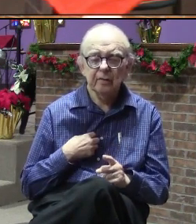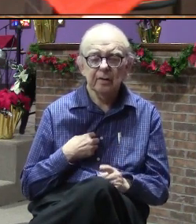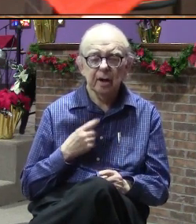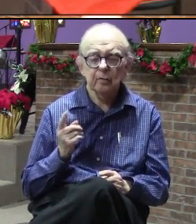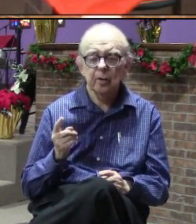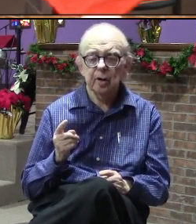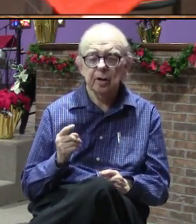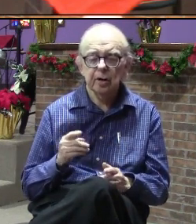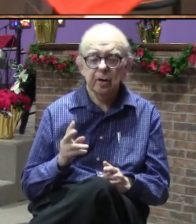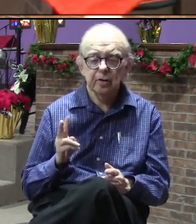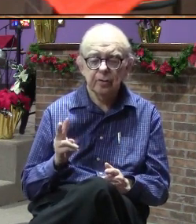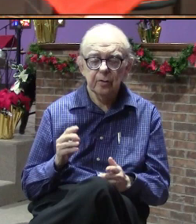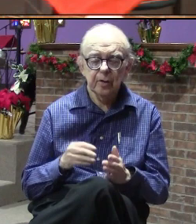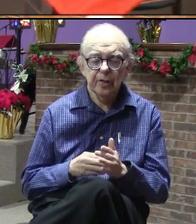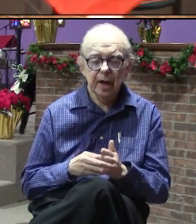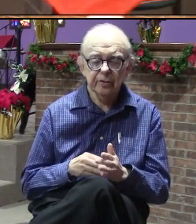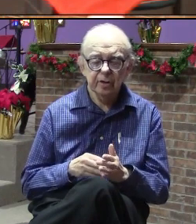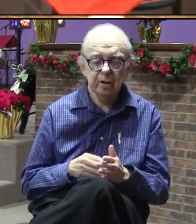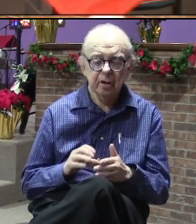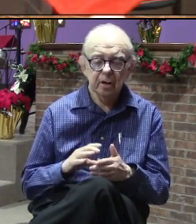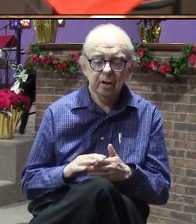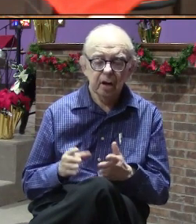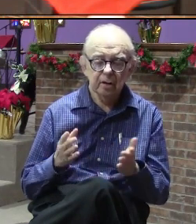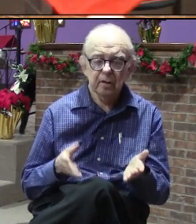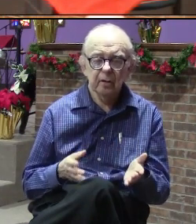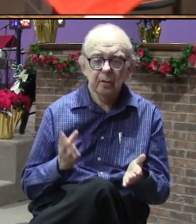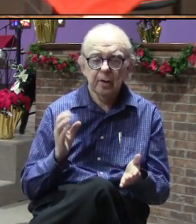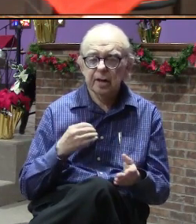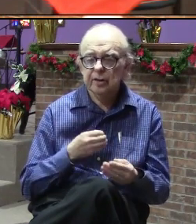left. We had to do it with my mom's house. We had to sell it.